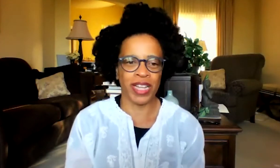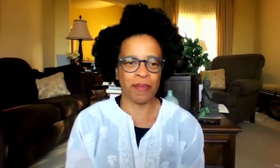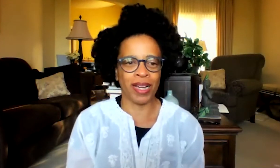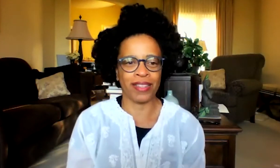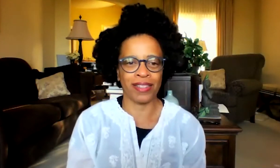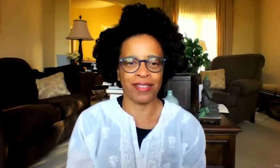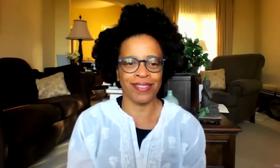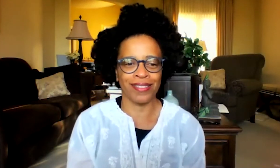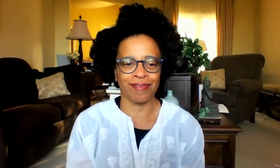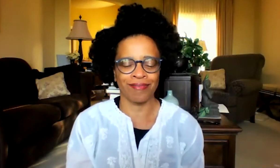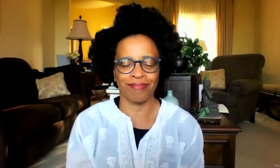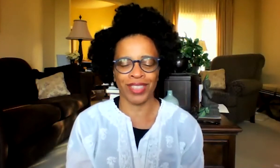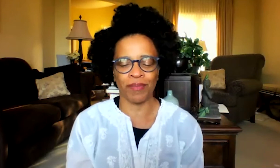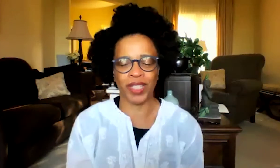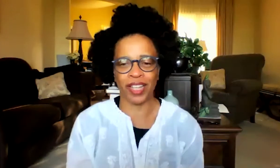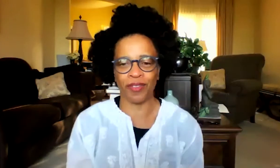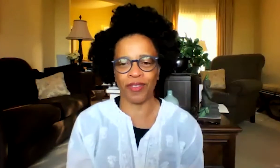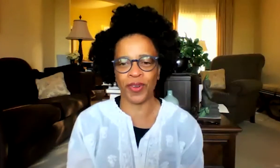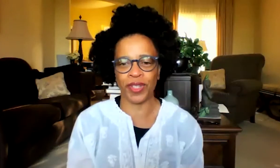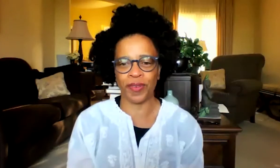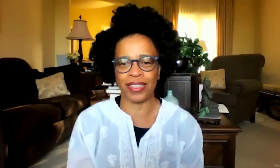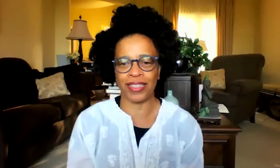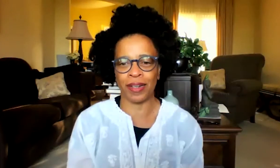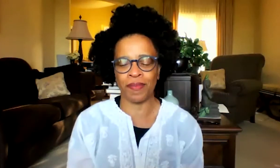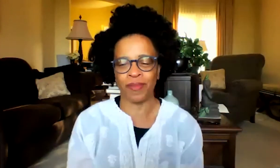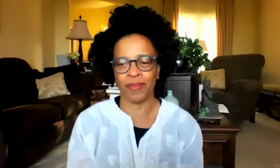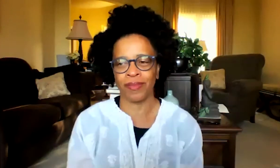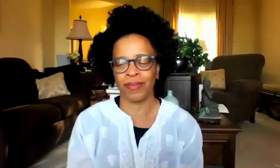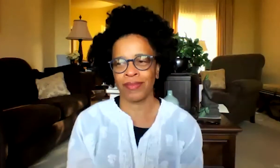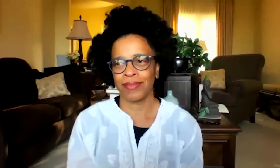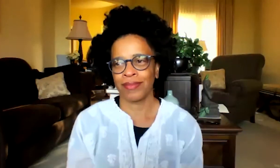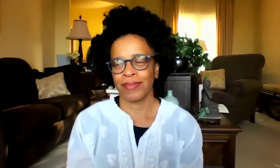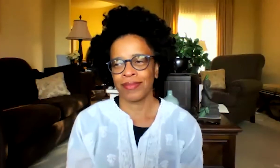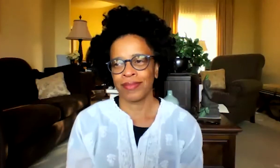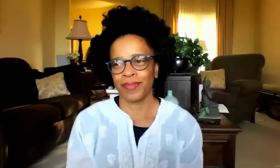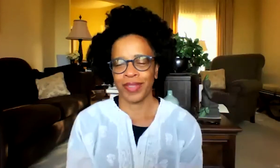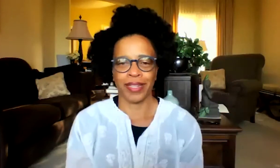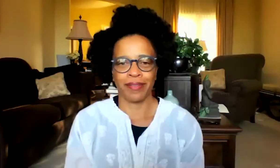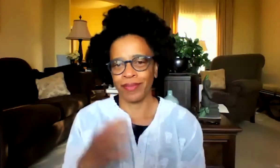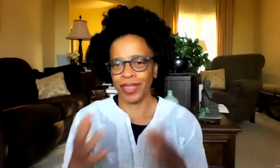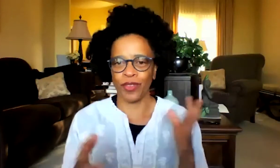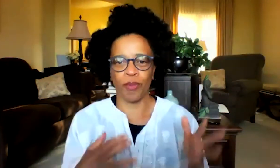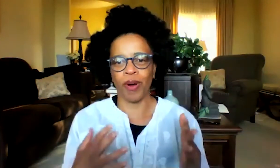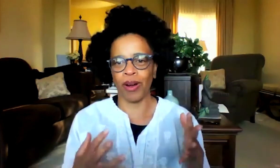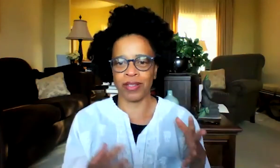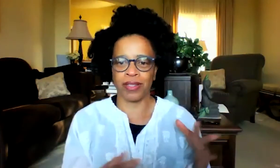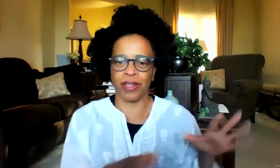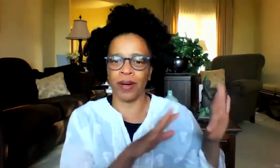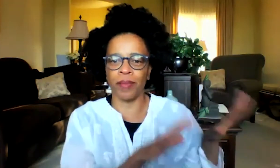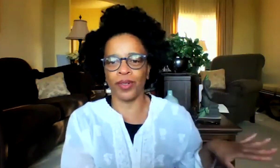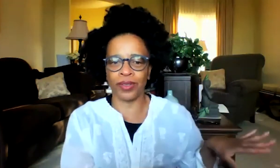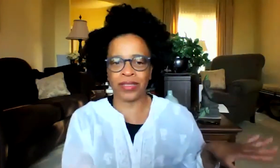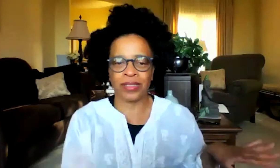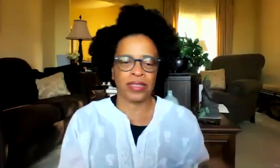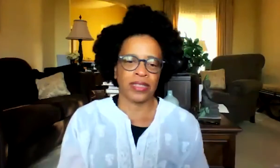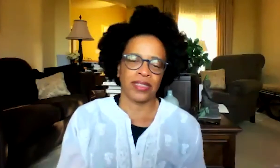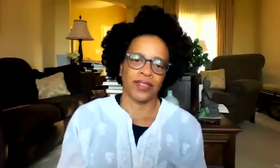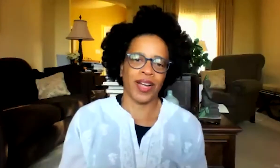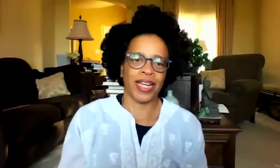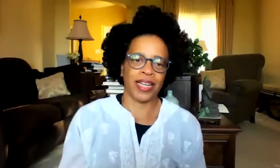so every time I come together with folks around it, I'm like equal parts